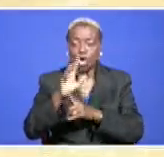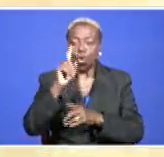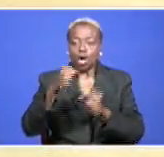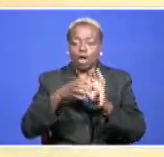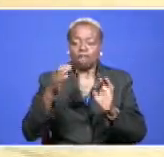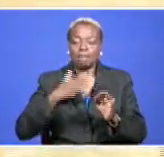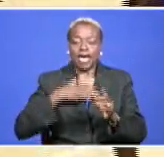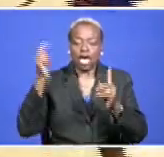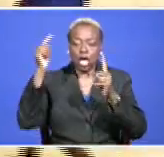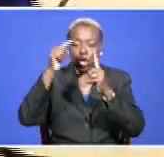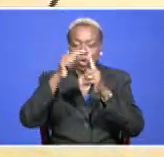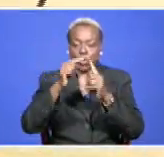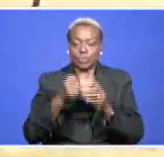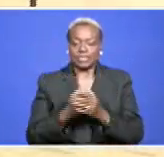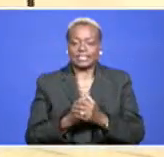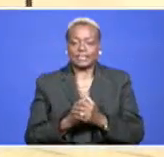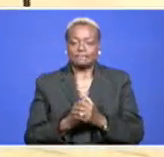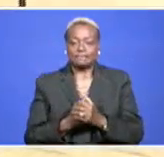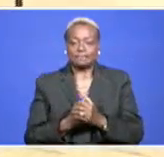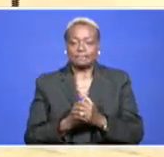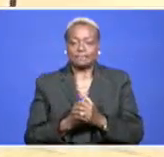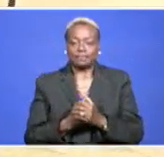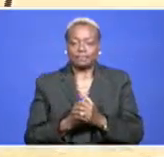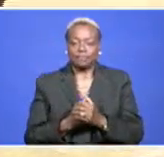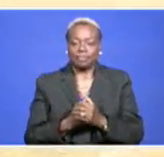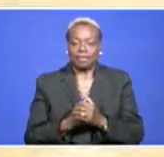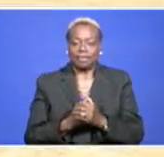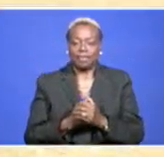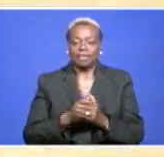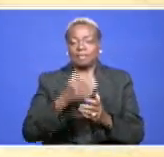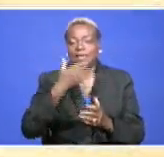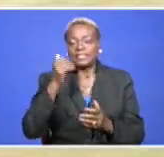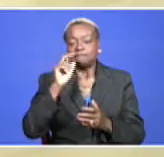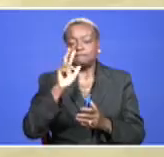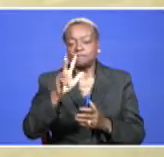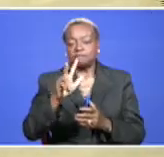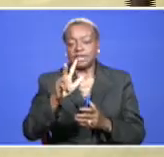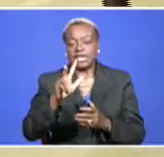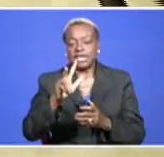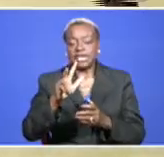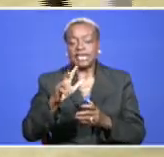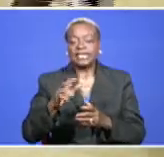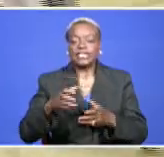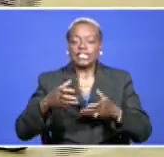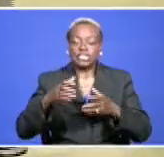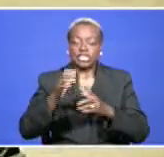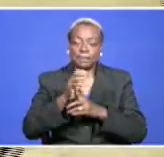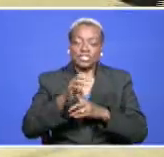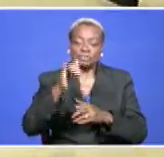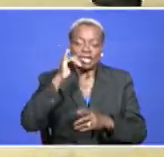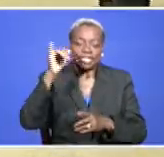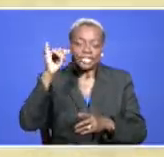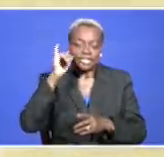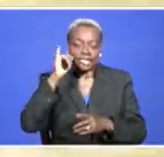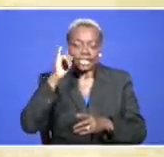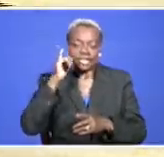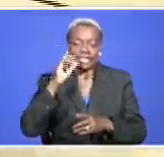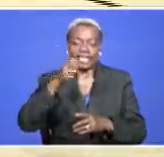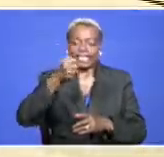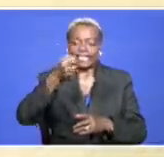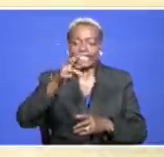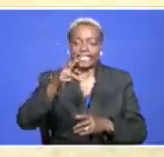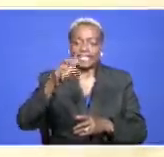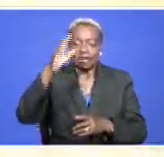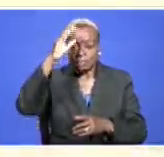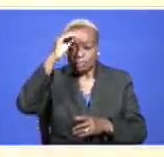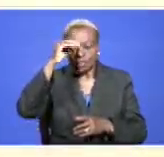The Bahamas Scholastic Athletic Association's Best of 3 basketball championships on the floor yesterday at the C.I. Gibson Gym, and senior boys play the Mount Carmel